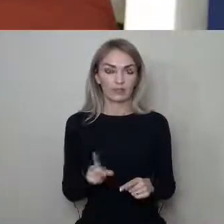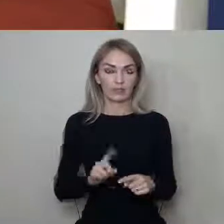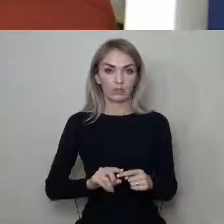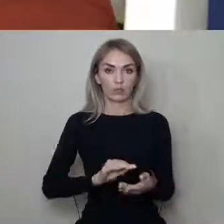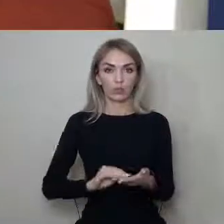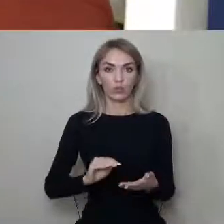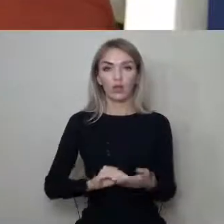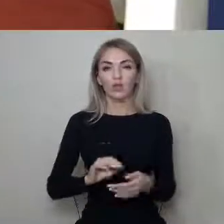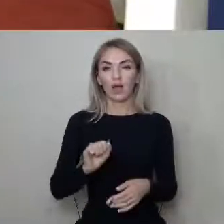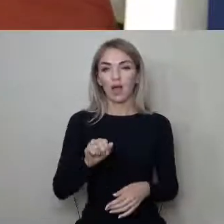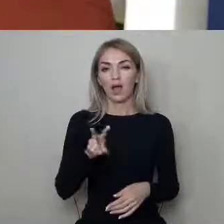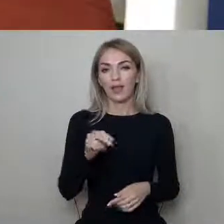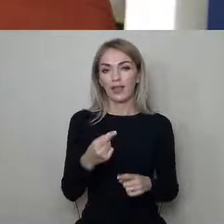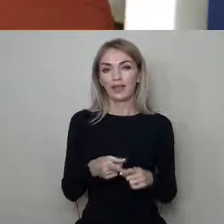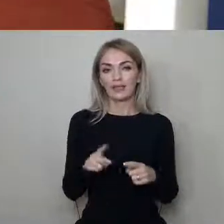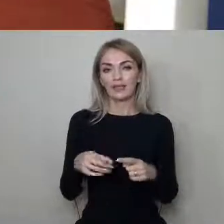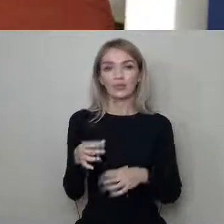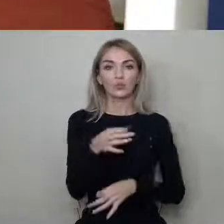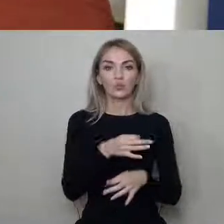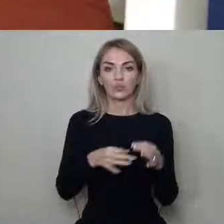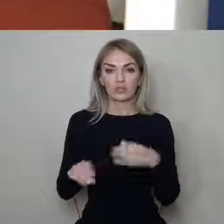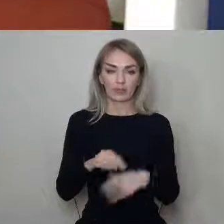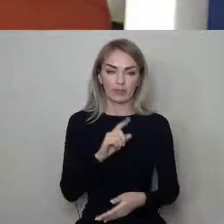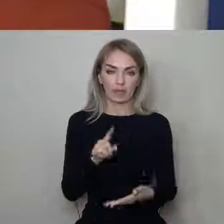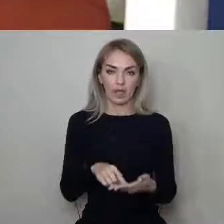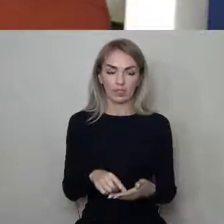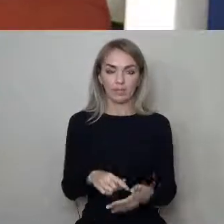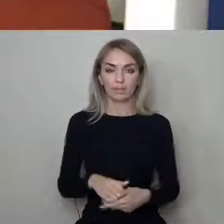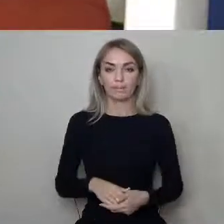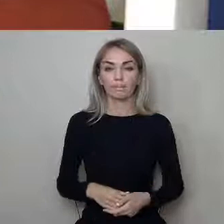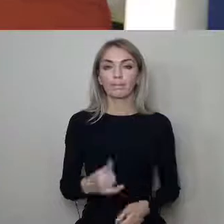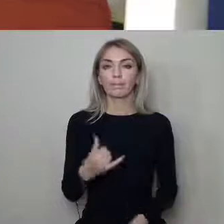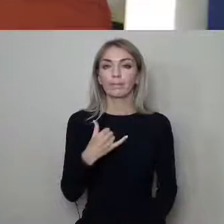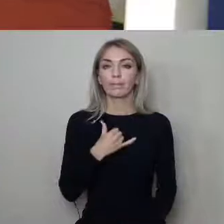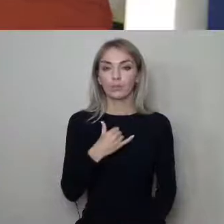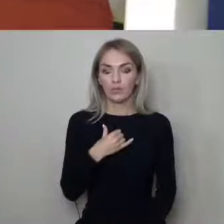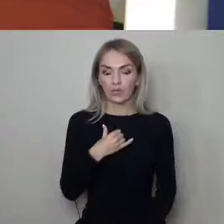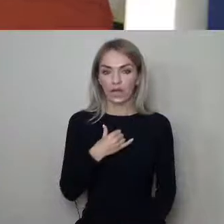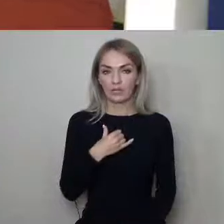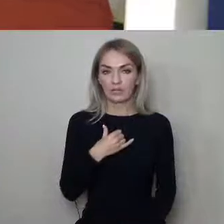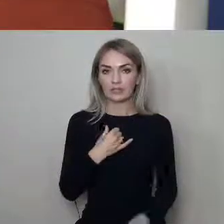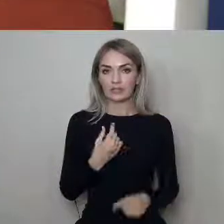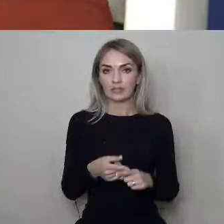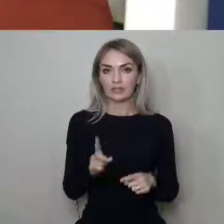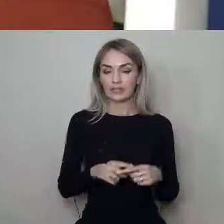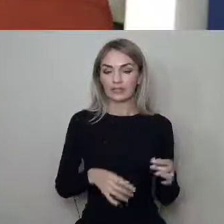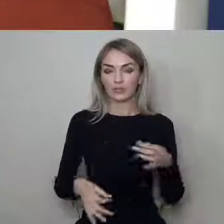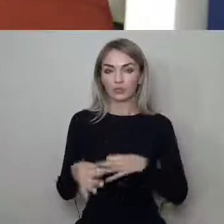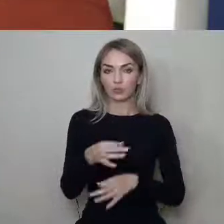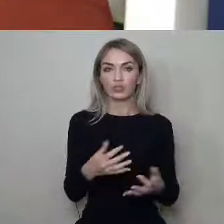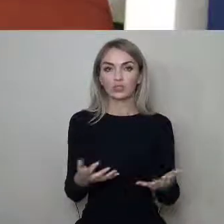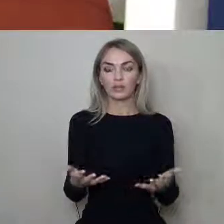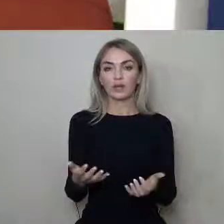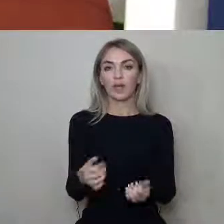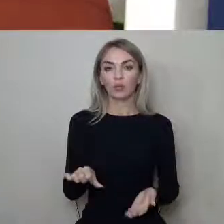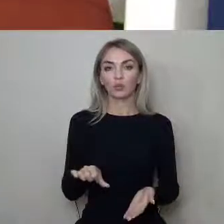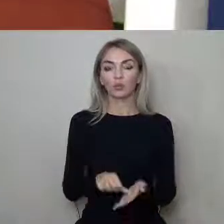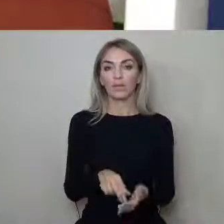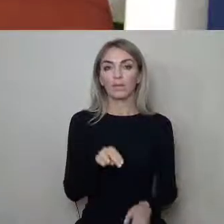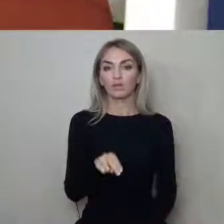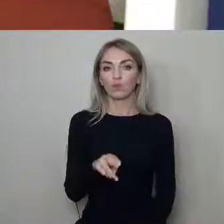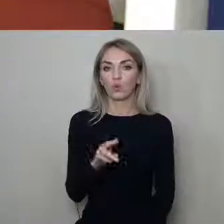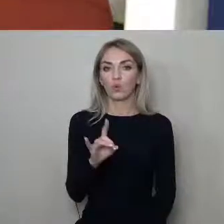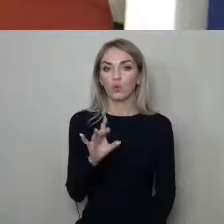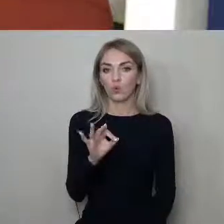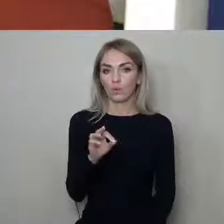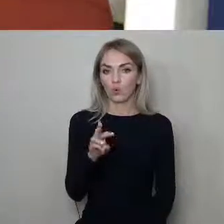can do that, but that's the issue to be discussed. We understand the complexities. Well, Pavlo